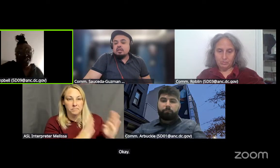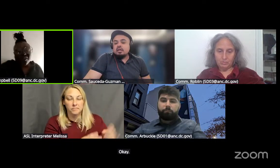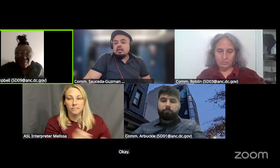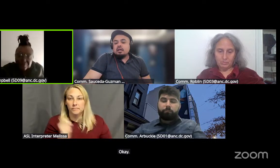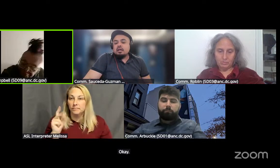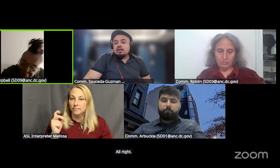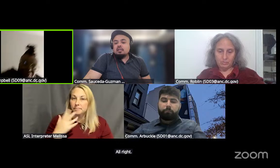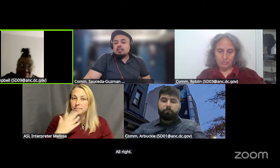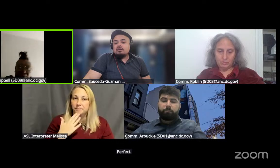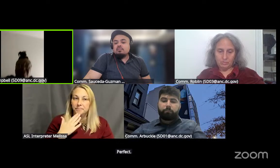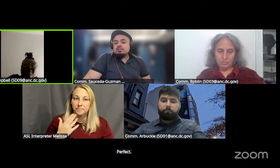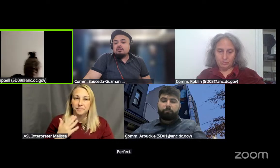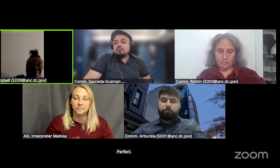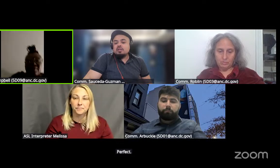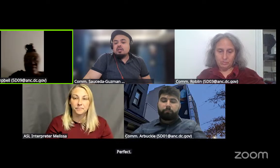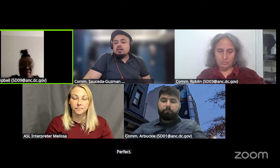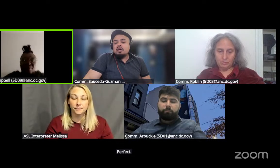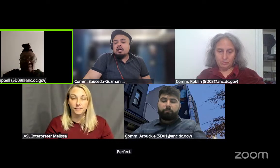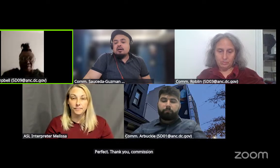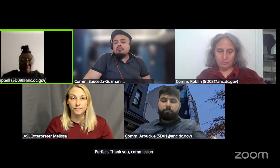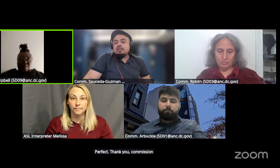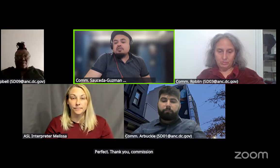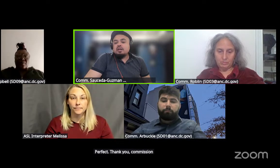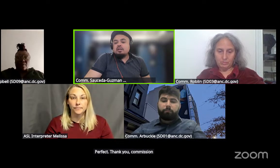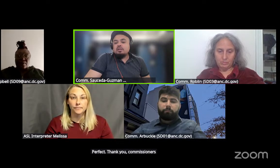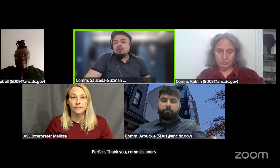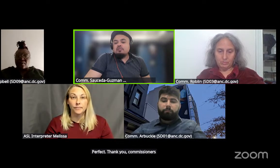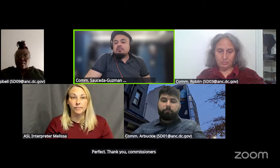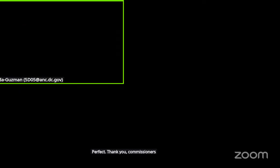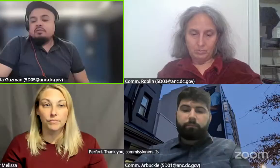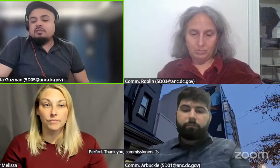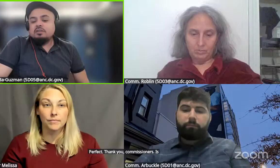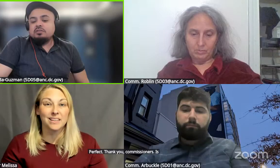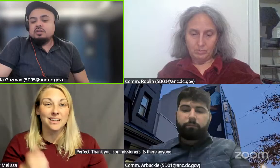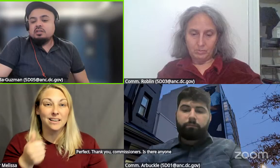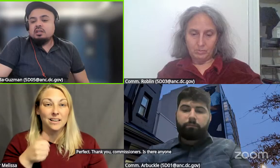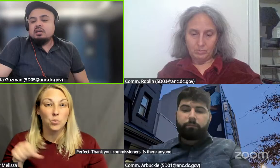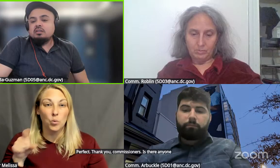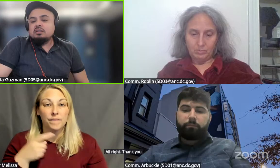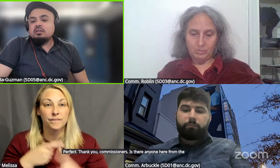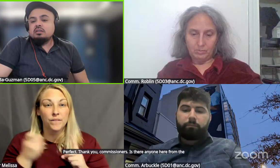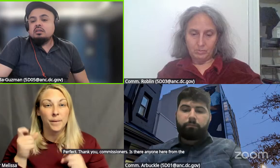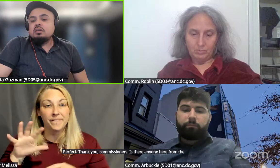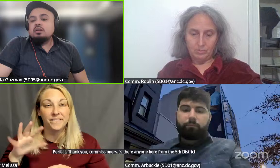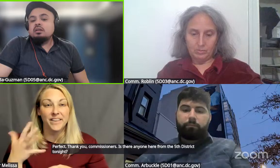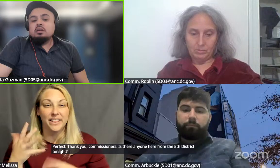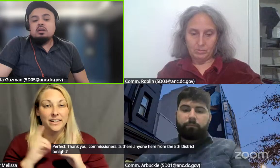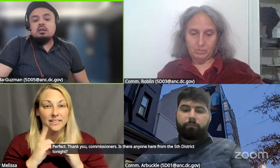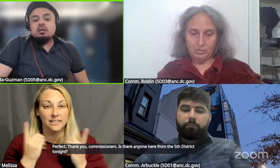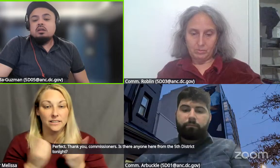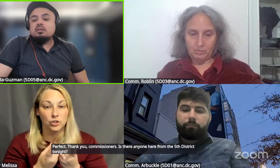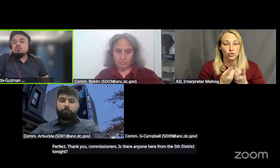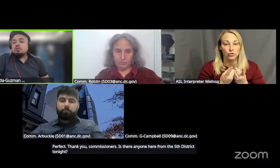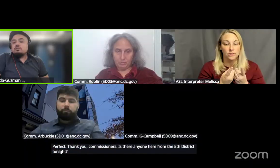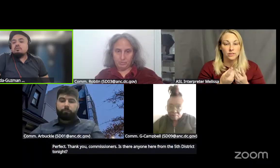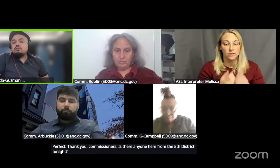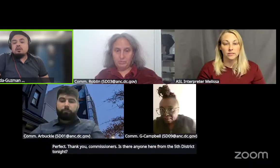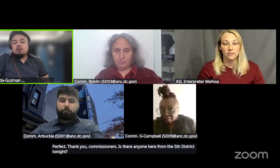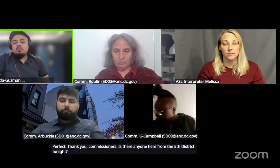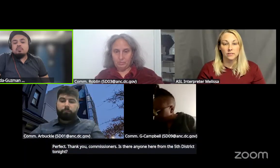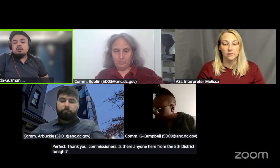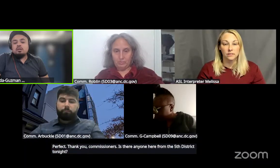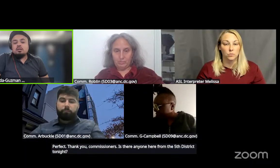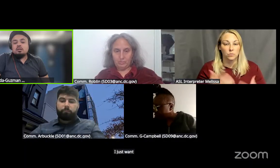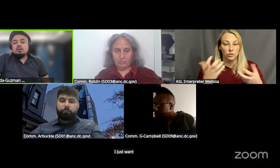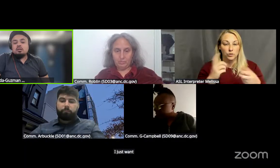Thank you. Thank you, commissioners. Is there anyone here from the 5th district tonight? Just want to